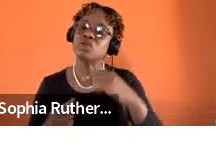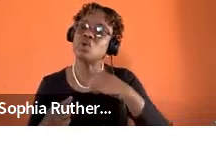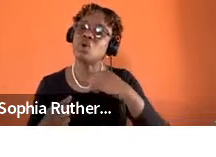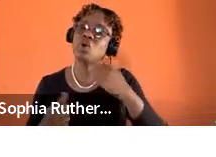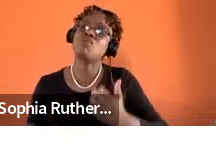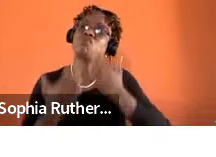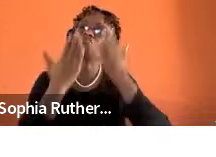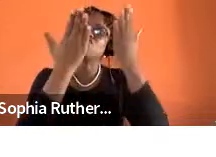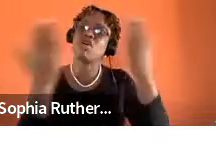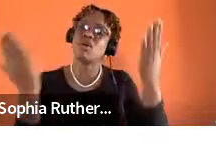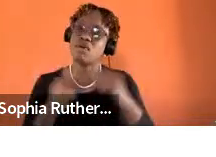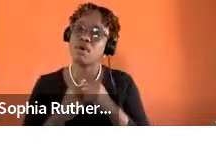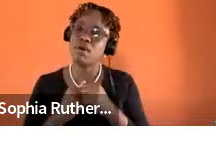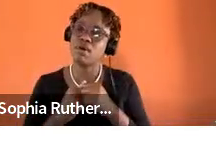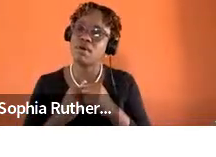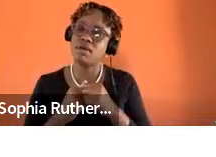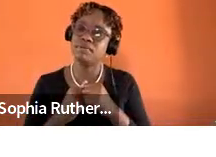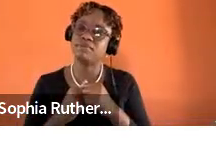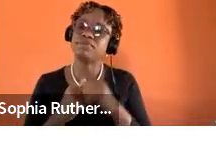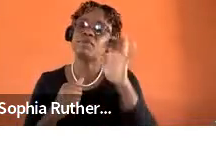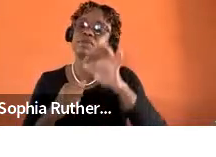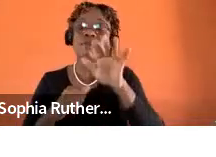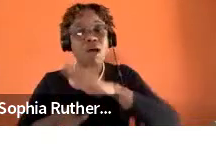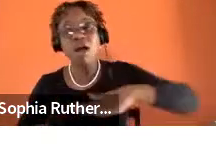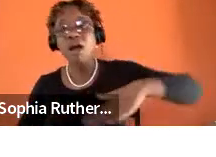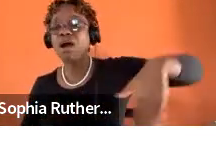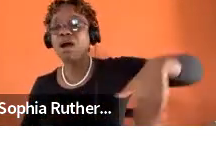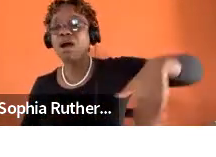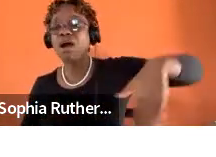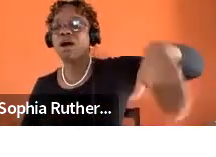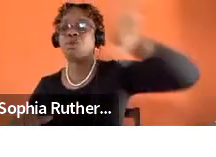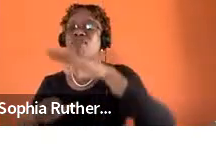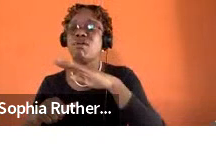for a nationwide digitalization of the healthcare system in Trinidad.